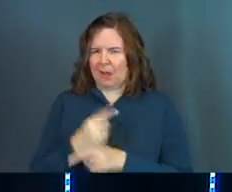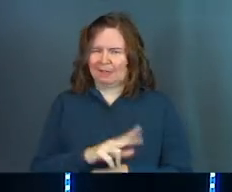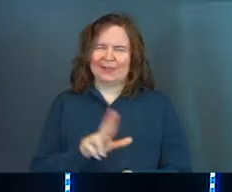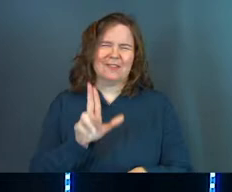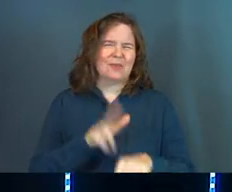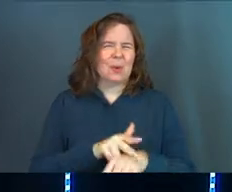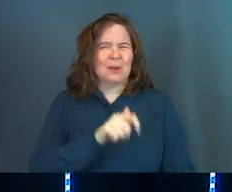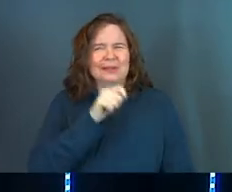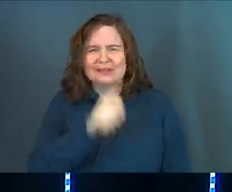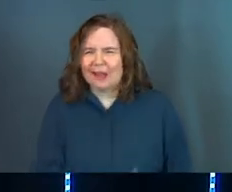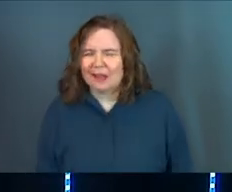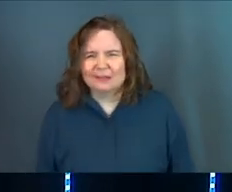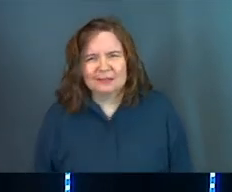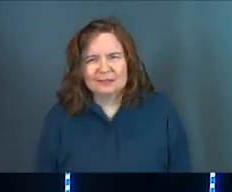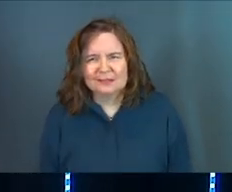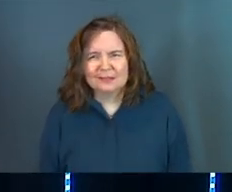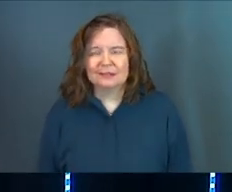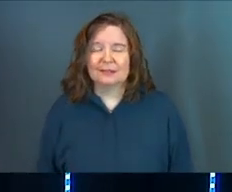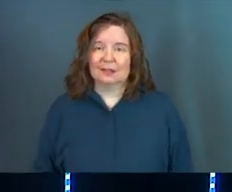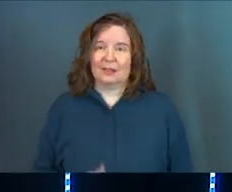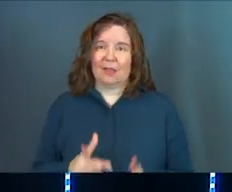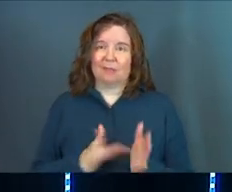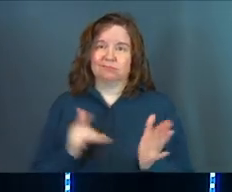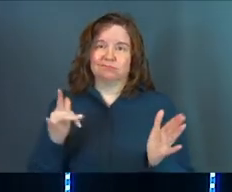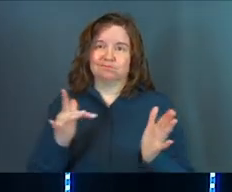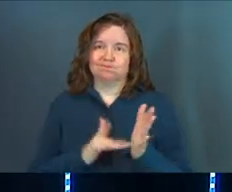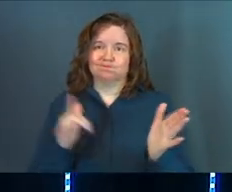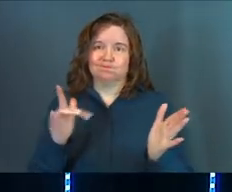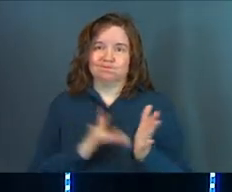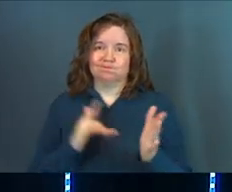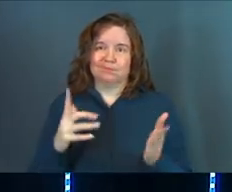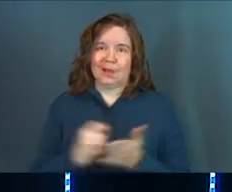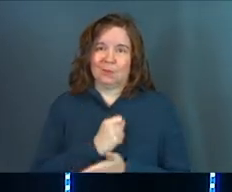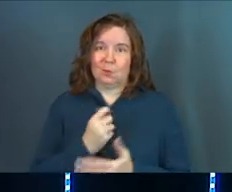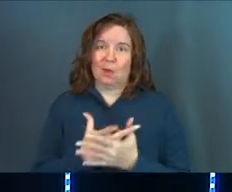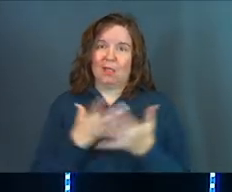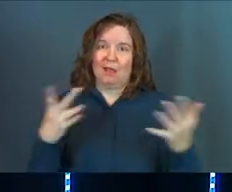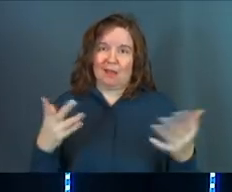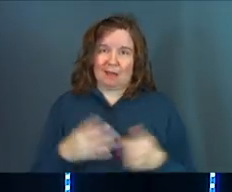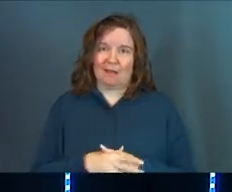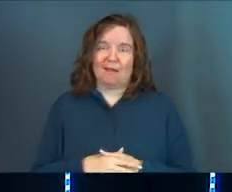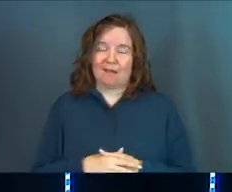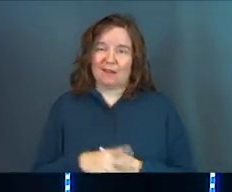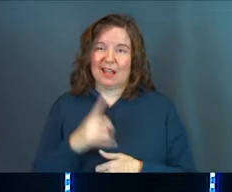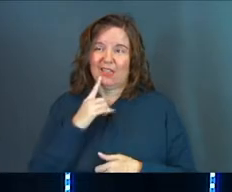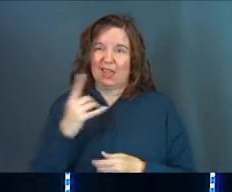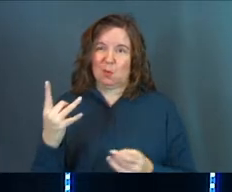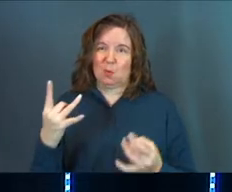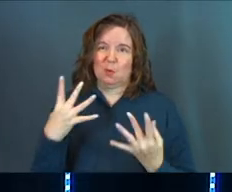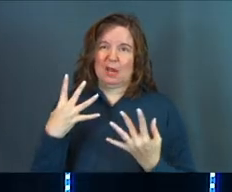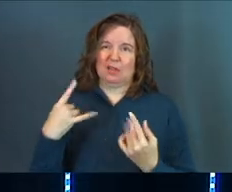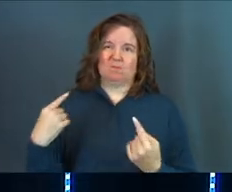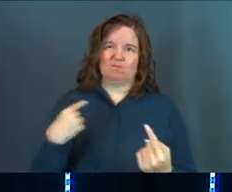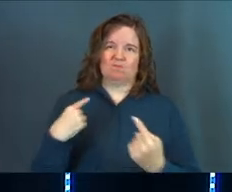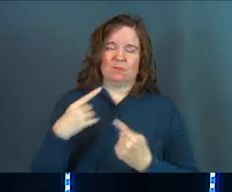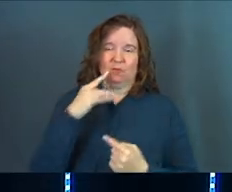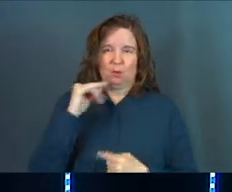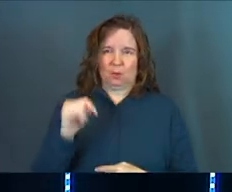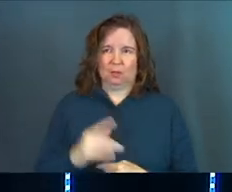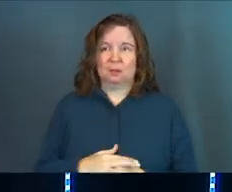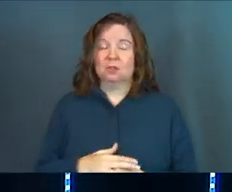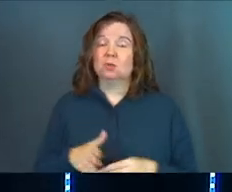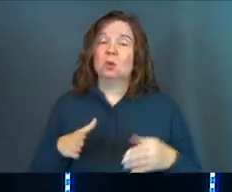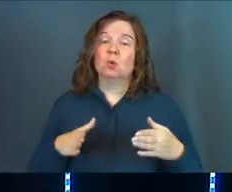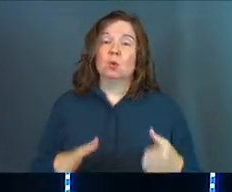course not. They exploited this opportunity a whole lot, and they were hated for it. So